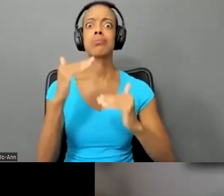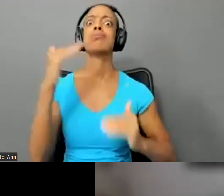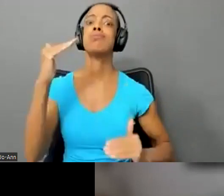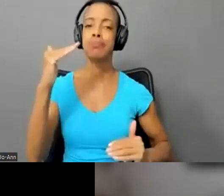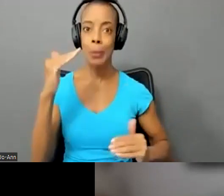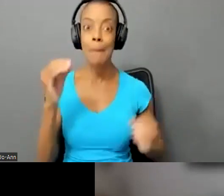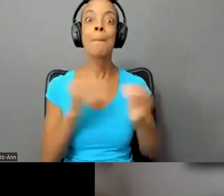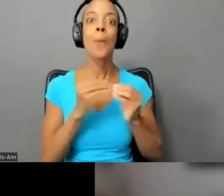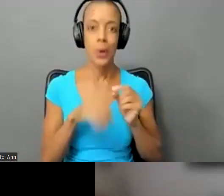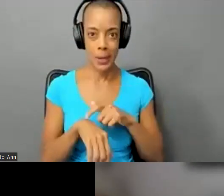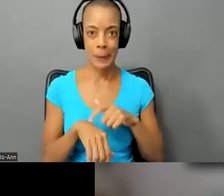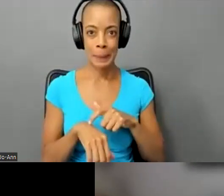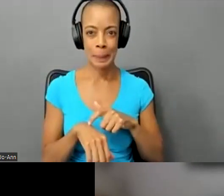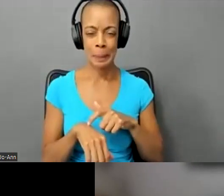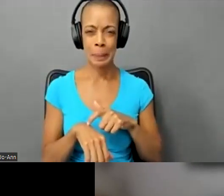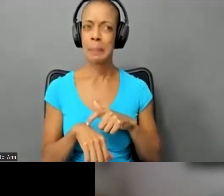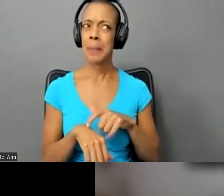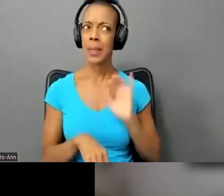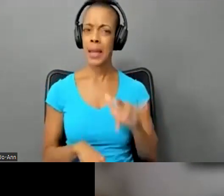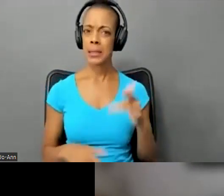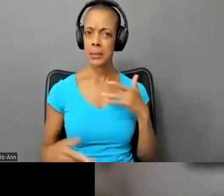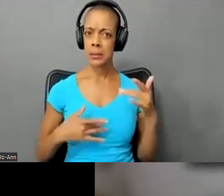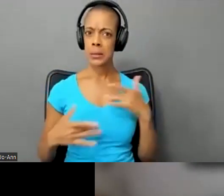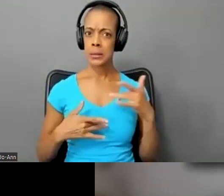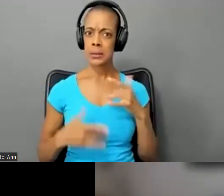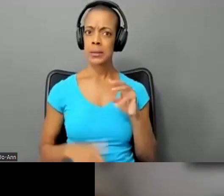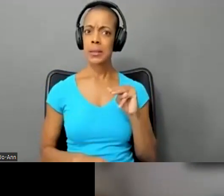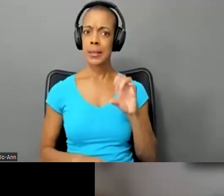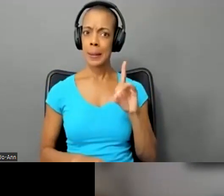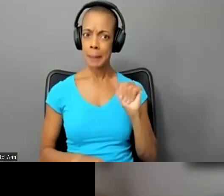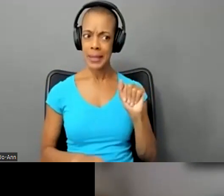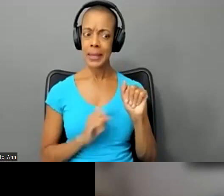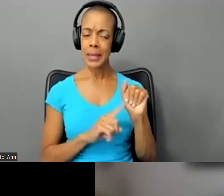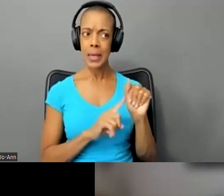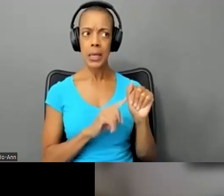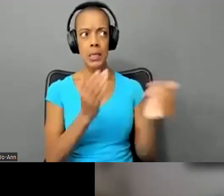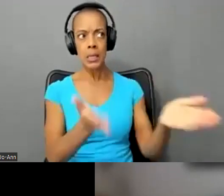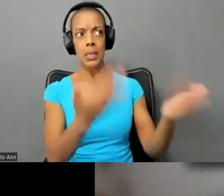And we need to be concerned about that, right? The media needs to be used, I think, to